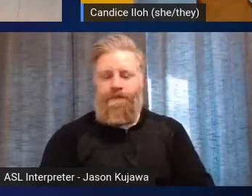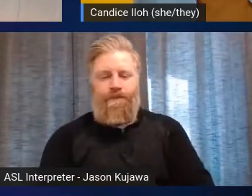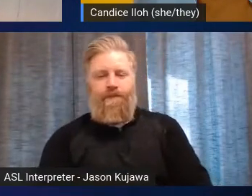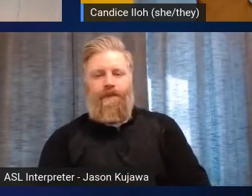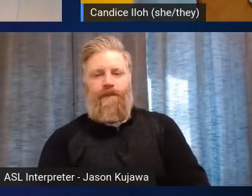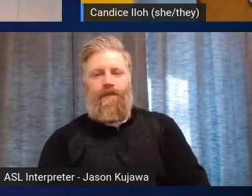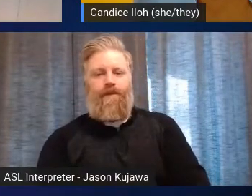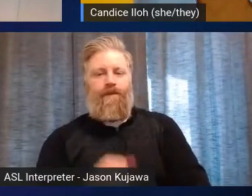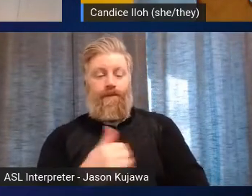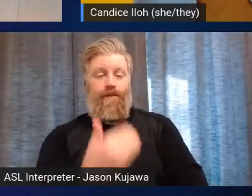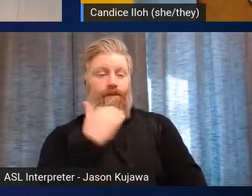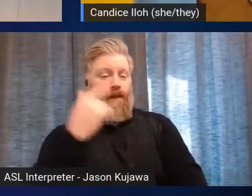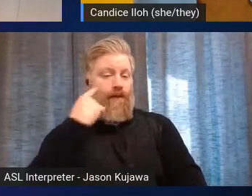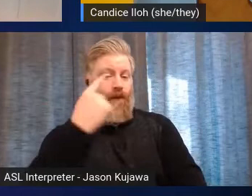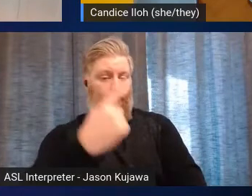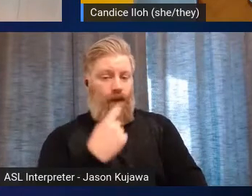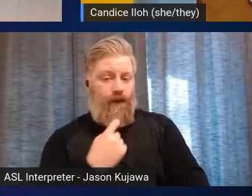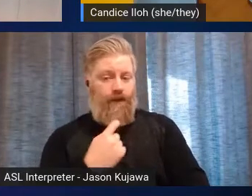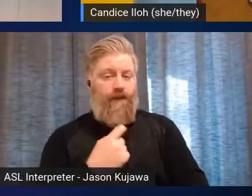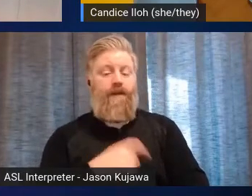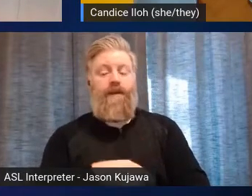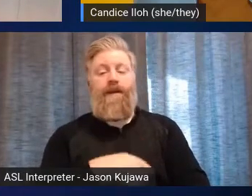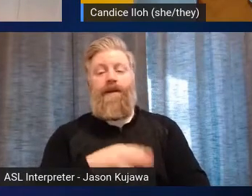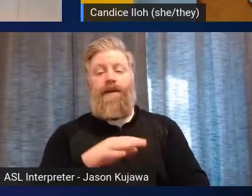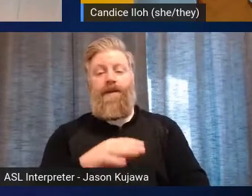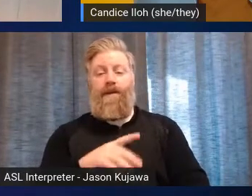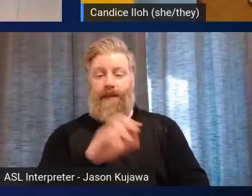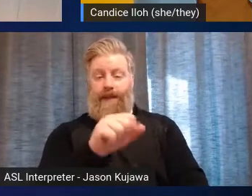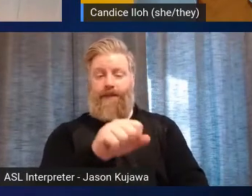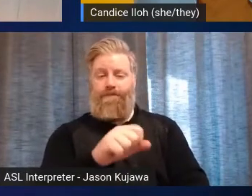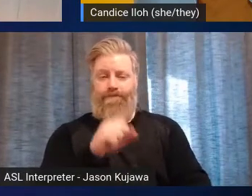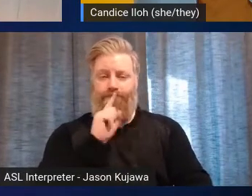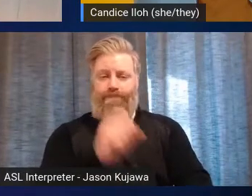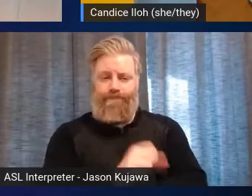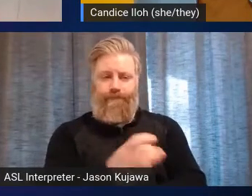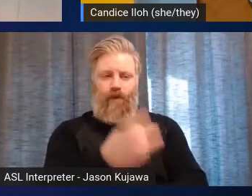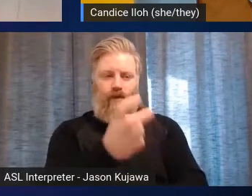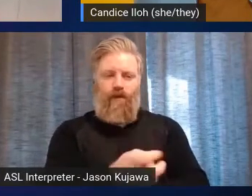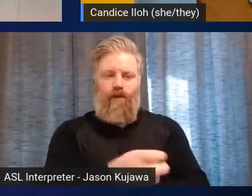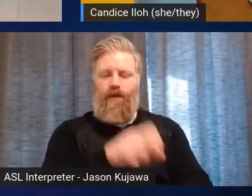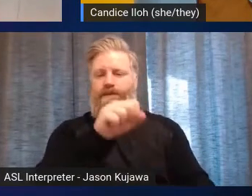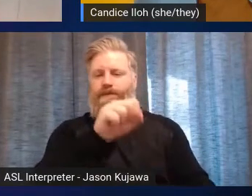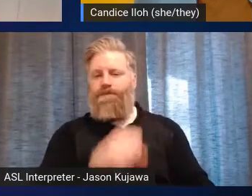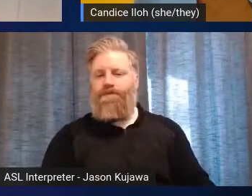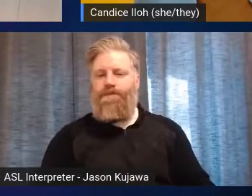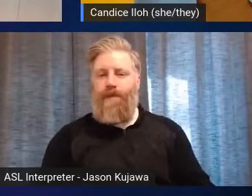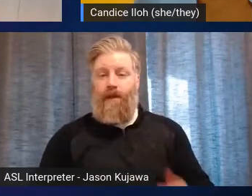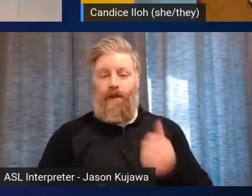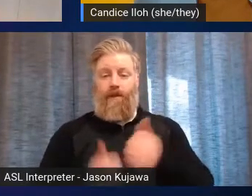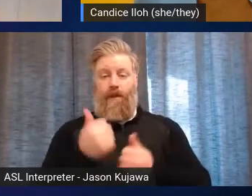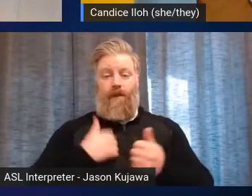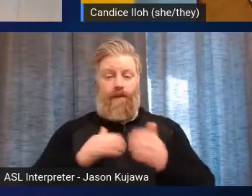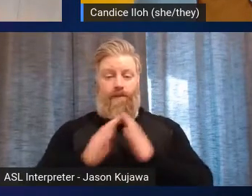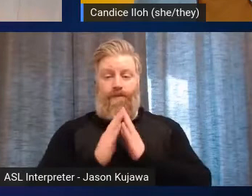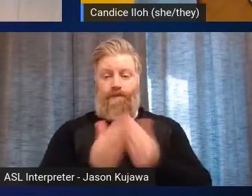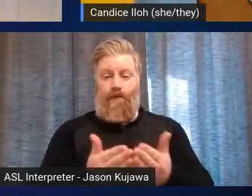Yeah, thank you for that question. It was really hard. I think most of my books do deal